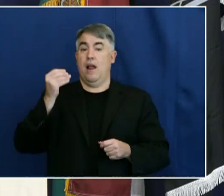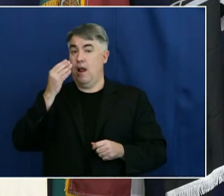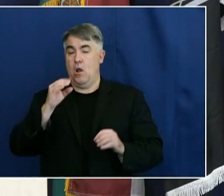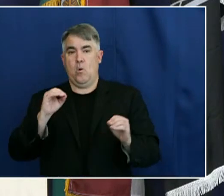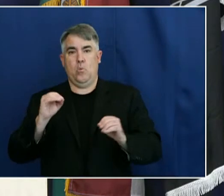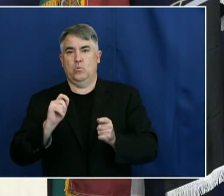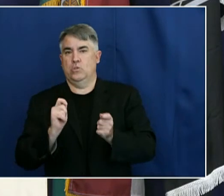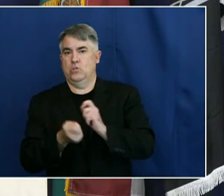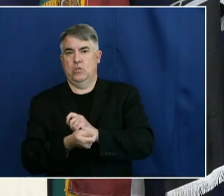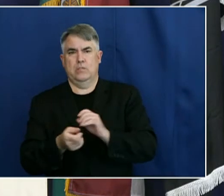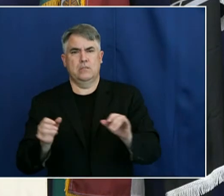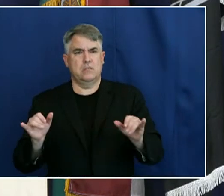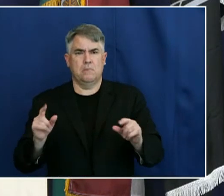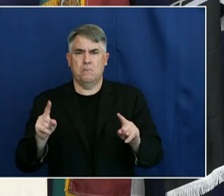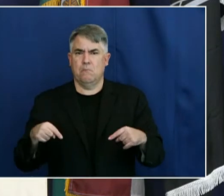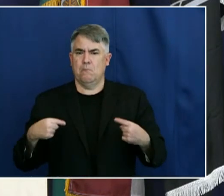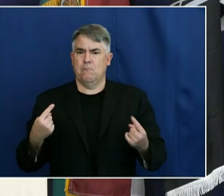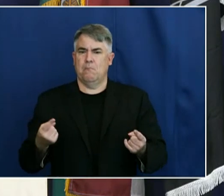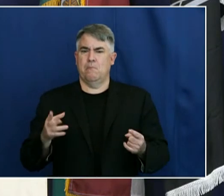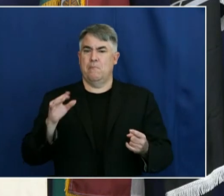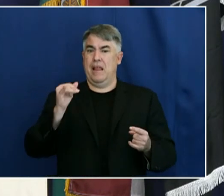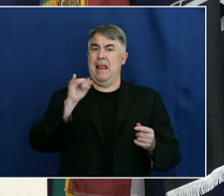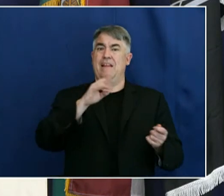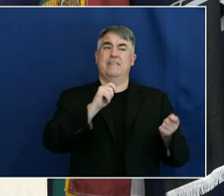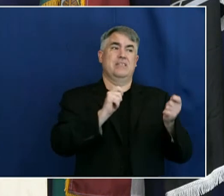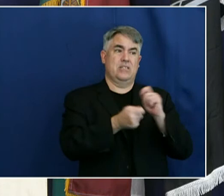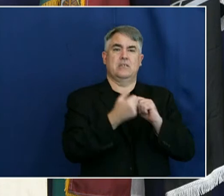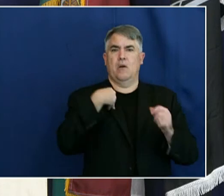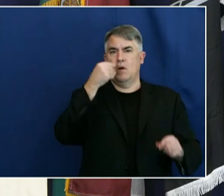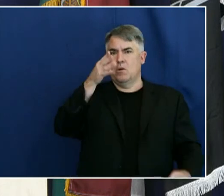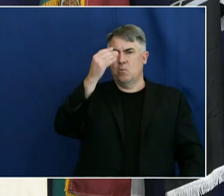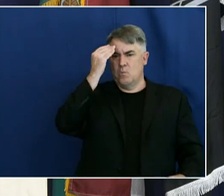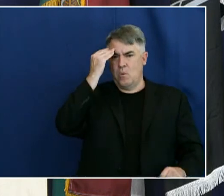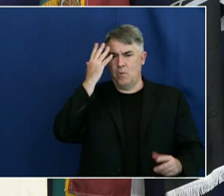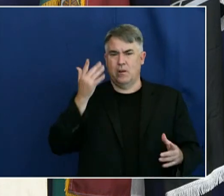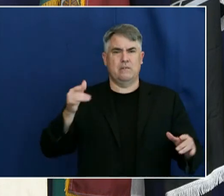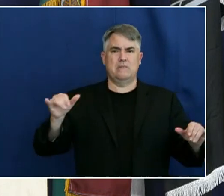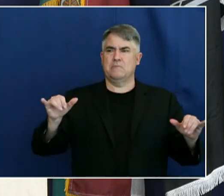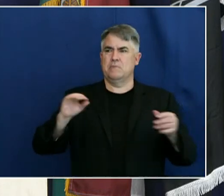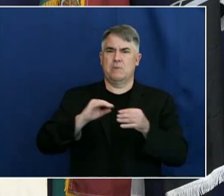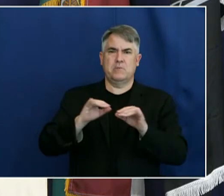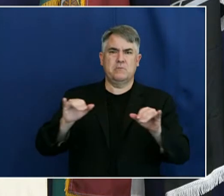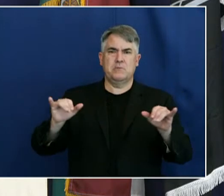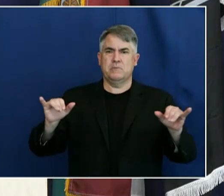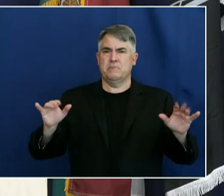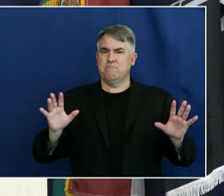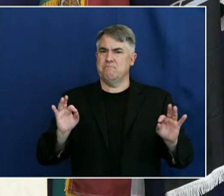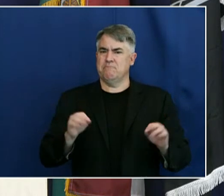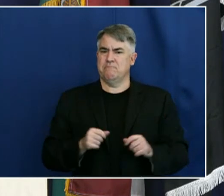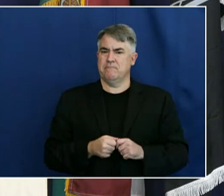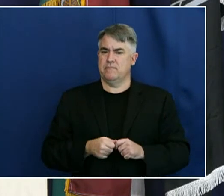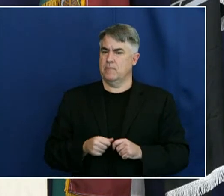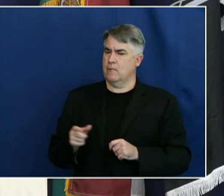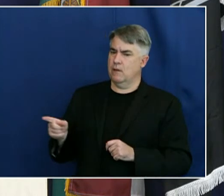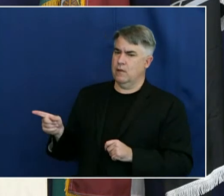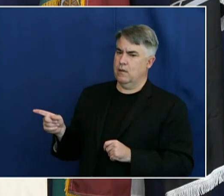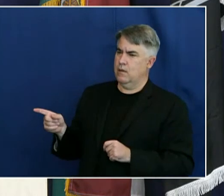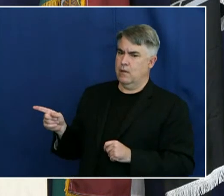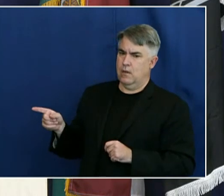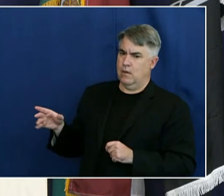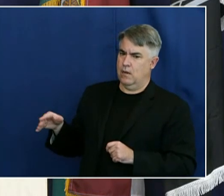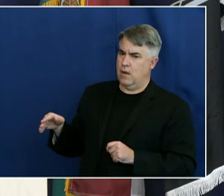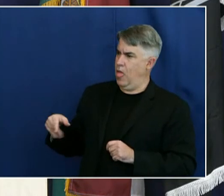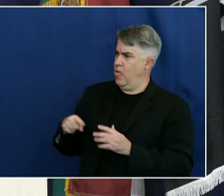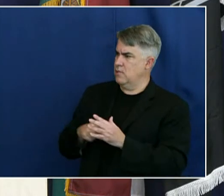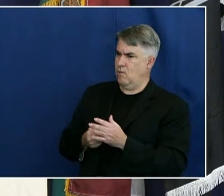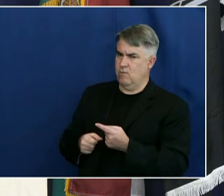doing. So if it changes in the future, we'll share that. But to date, we haven't had any changes. Okay, so it just hasn't started yet. Has that not?